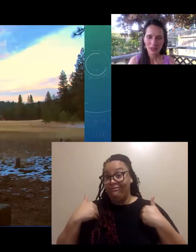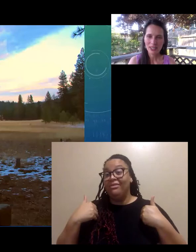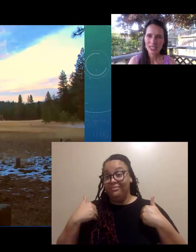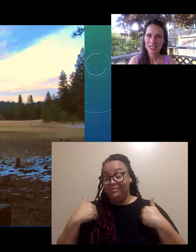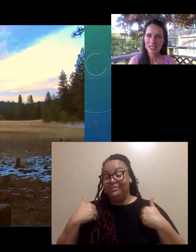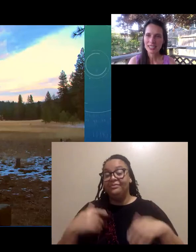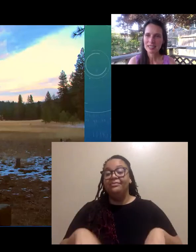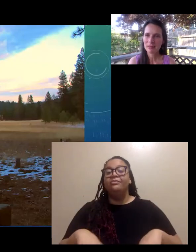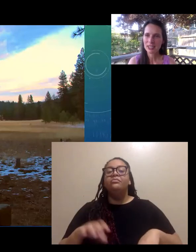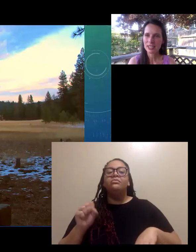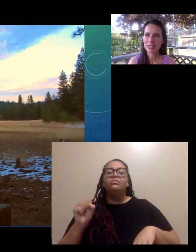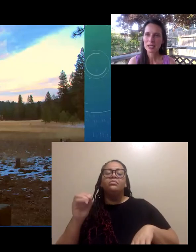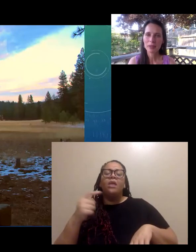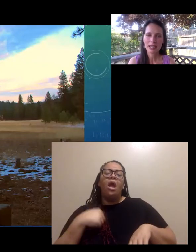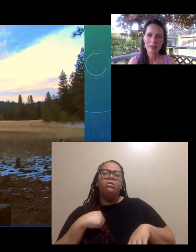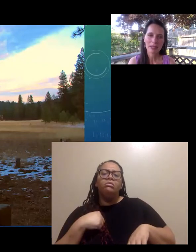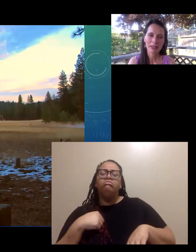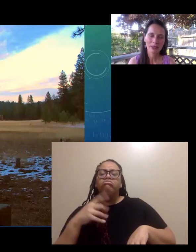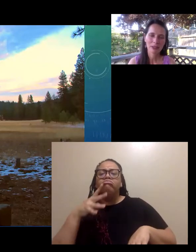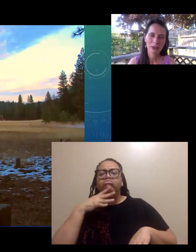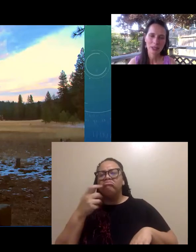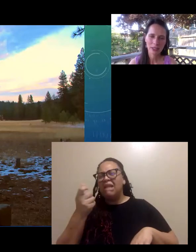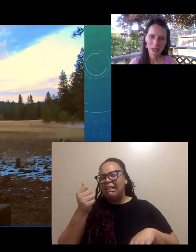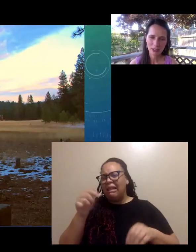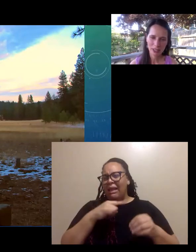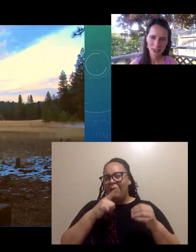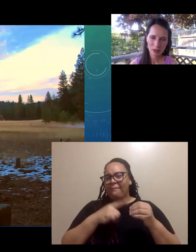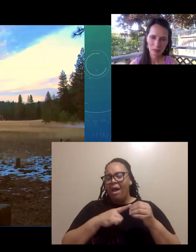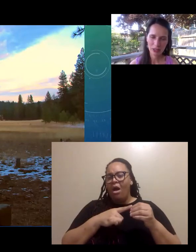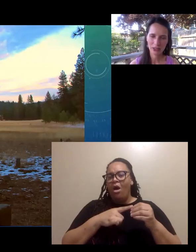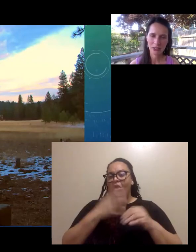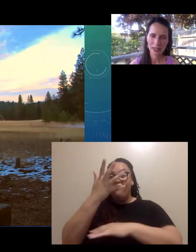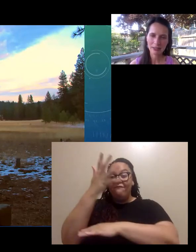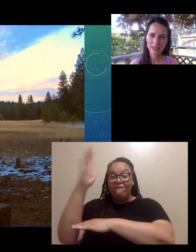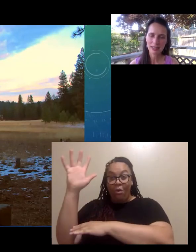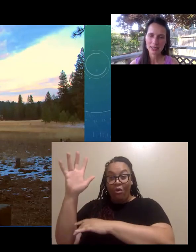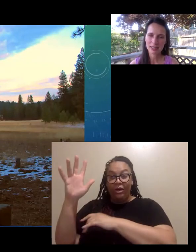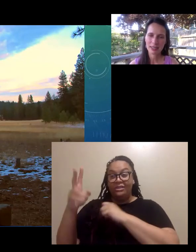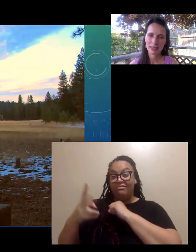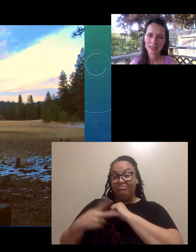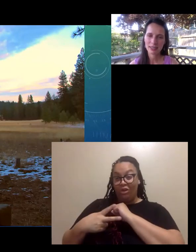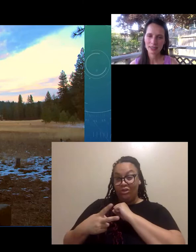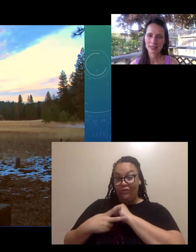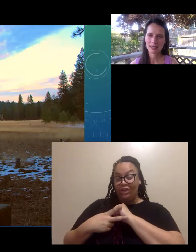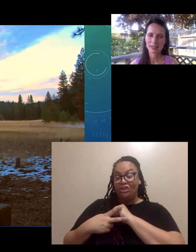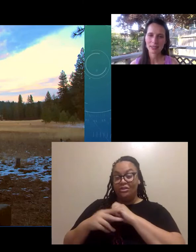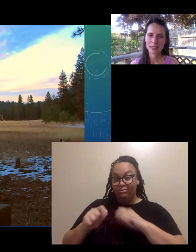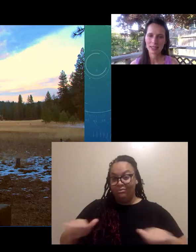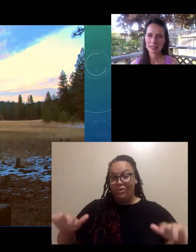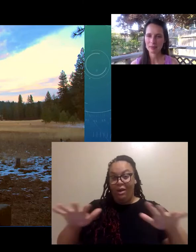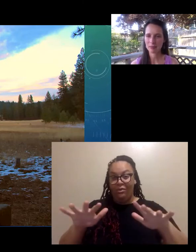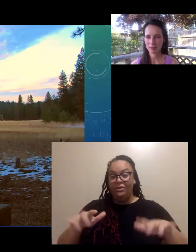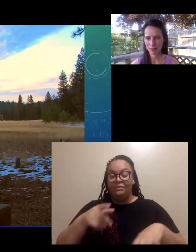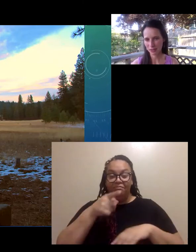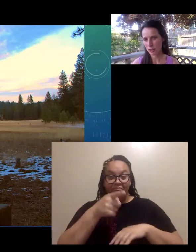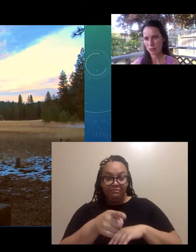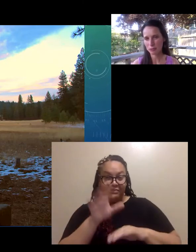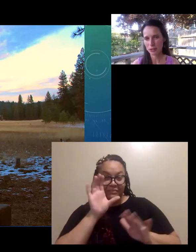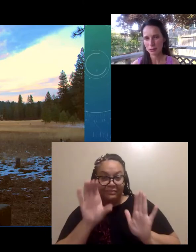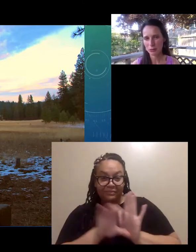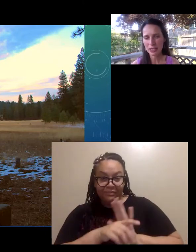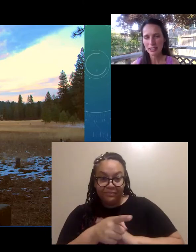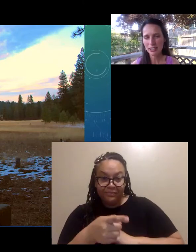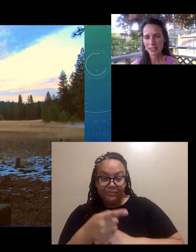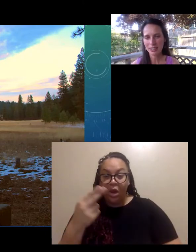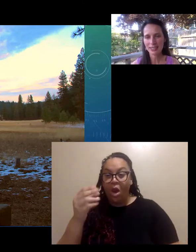So I'll talk, um, just a little bit about the forest conservation burial ground. Uh, this is, um, the home